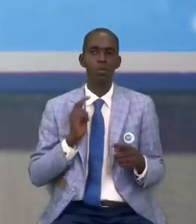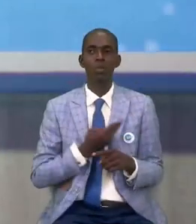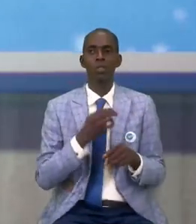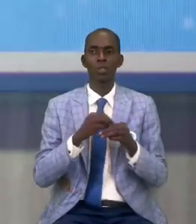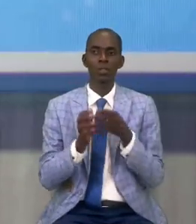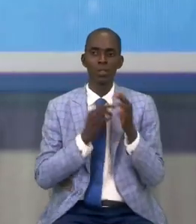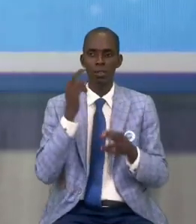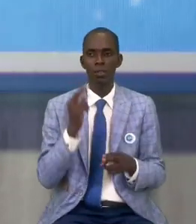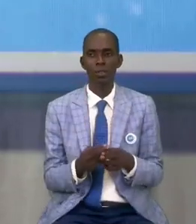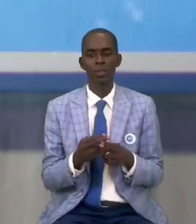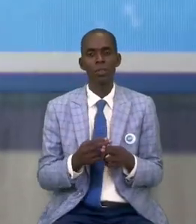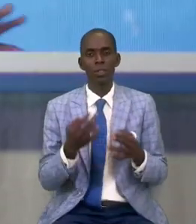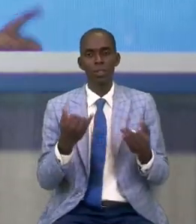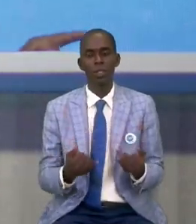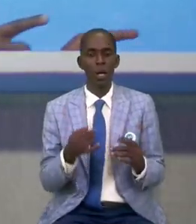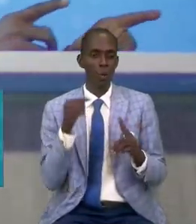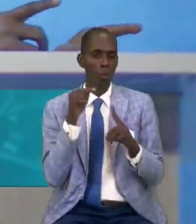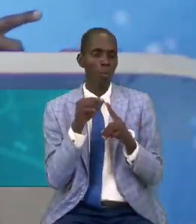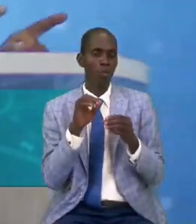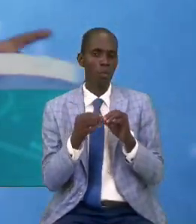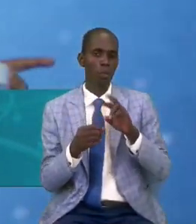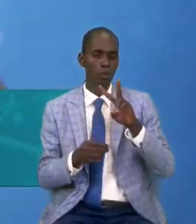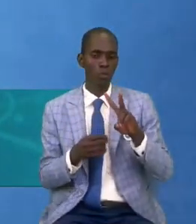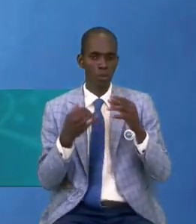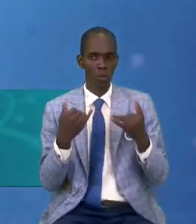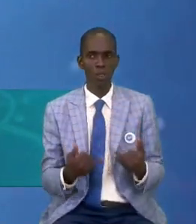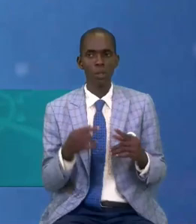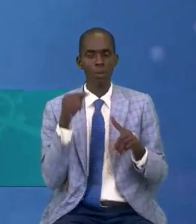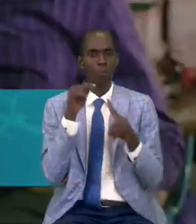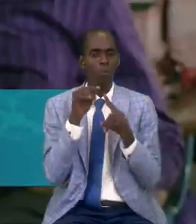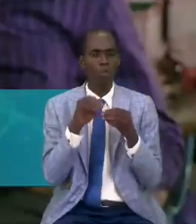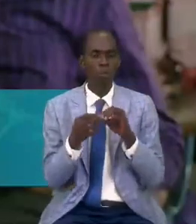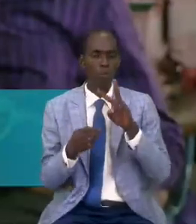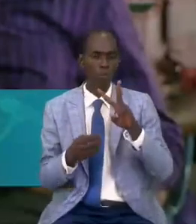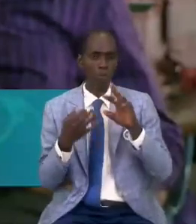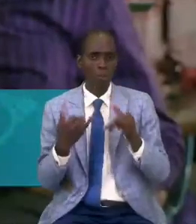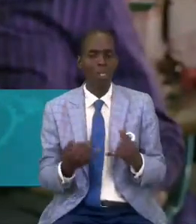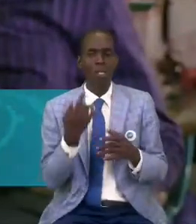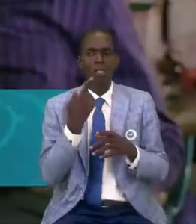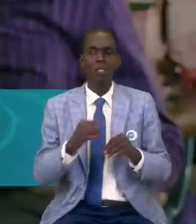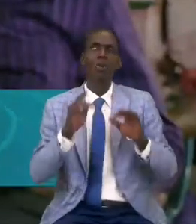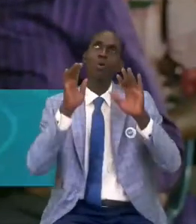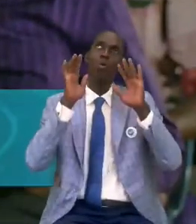we're looking at the wonders. If somebody there, help me shout wonders. If you want that wonder in your life, shout it